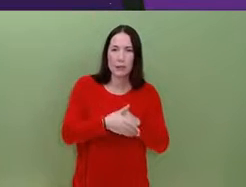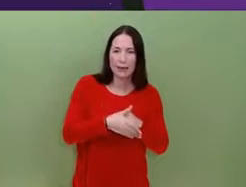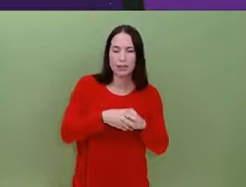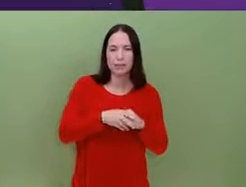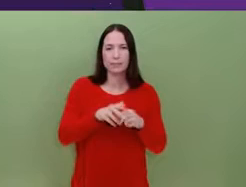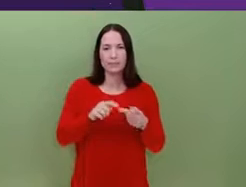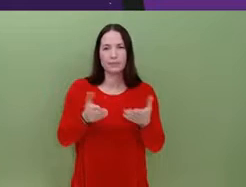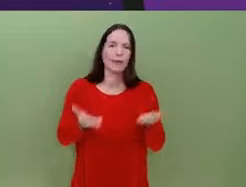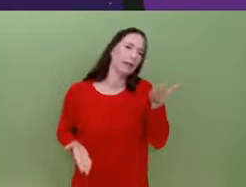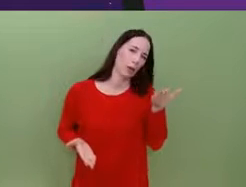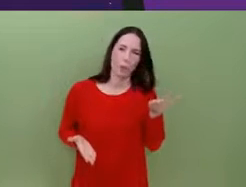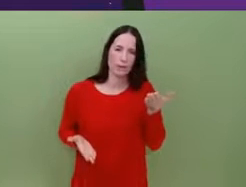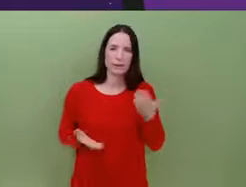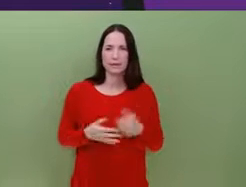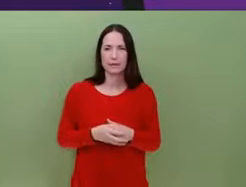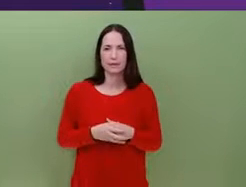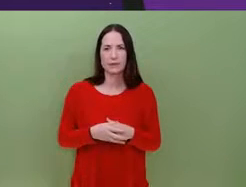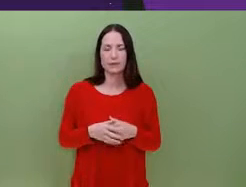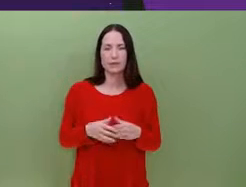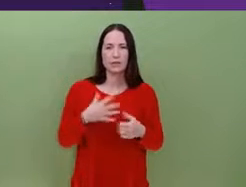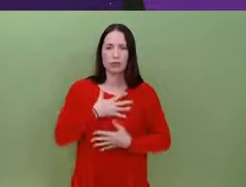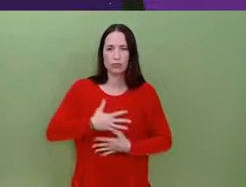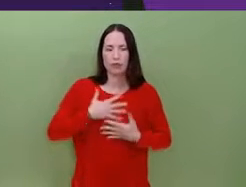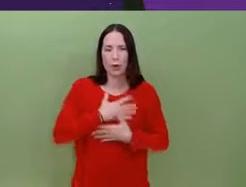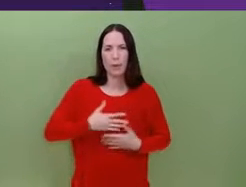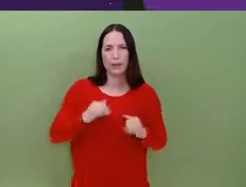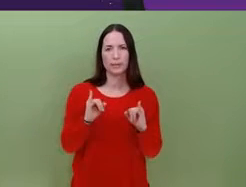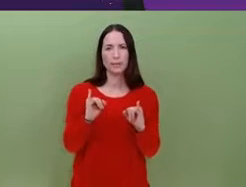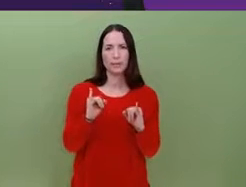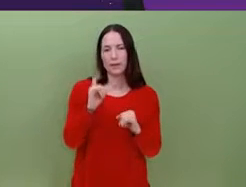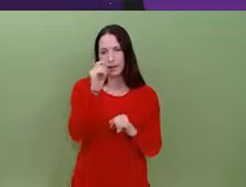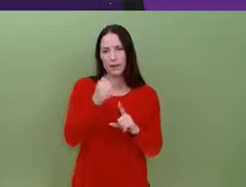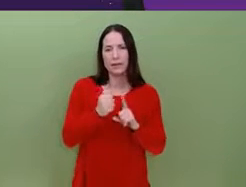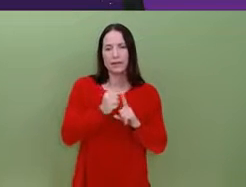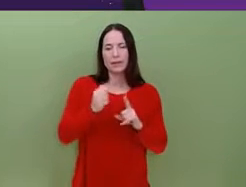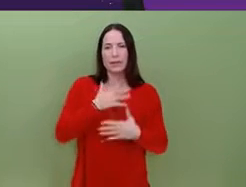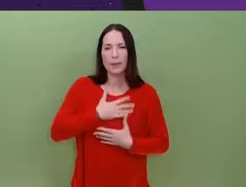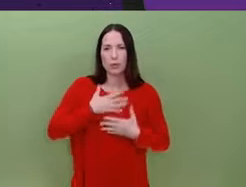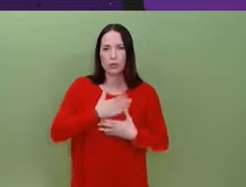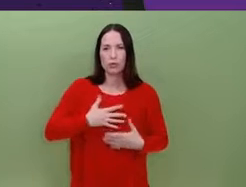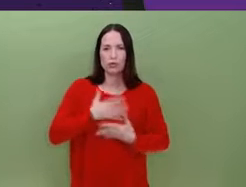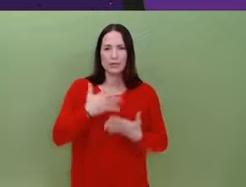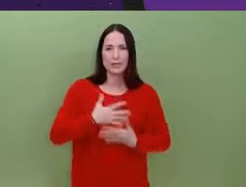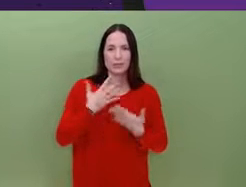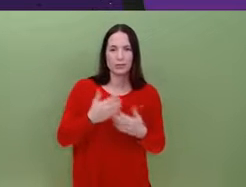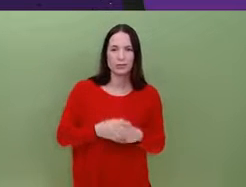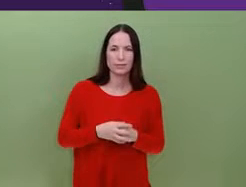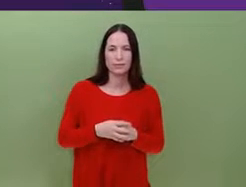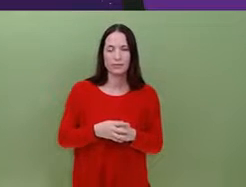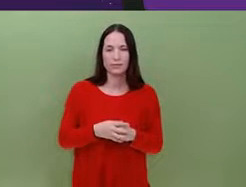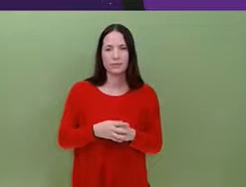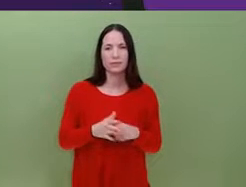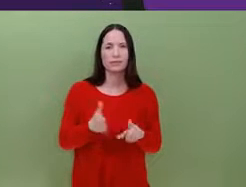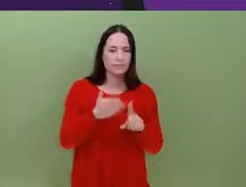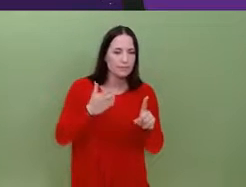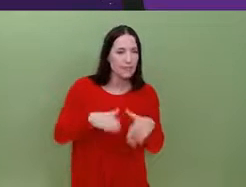inequality, and trauma that can impact on emotional distress. Address national and local